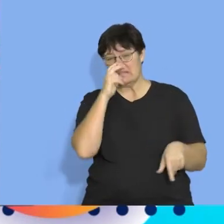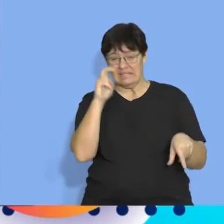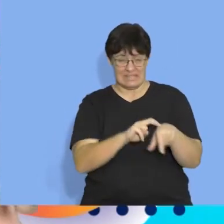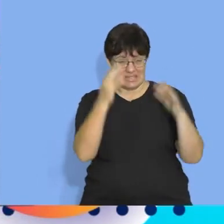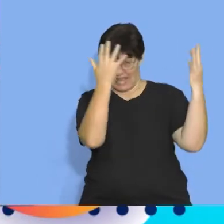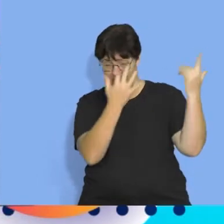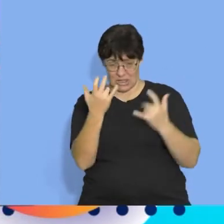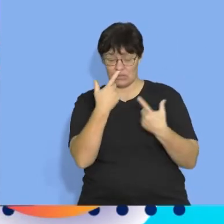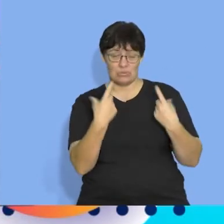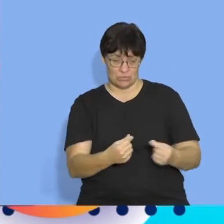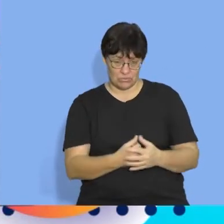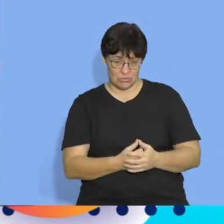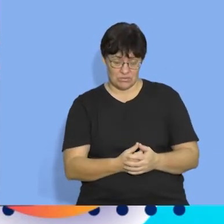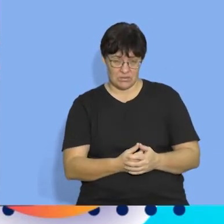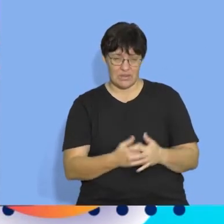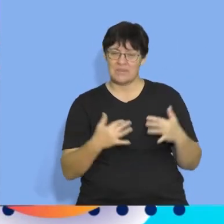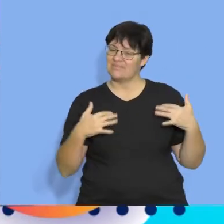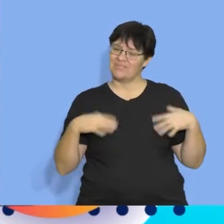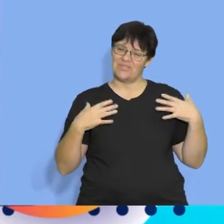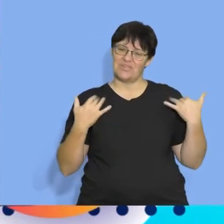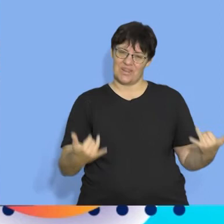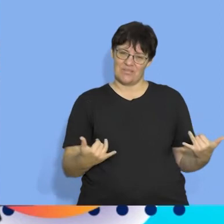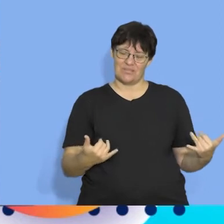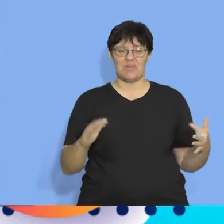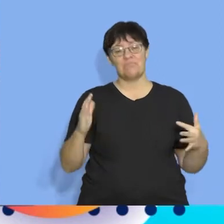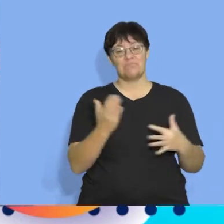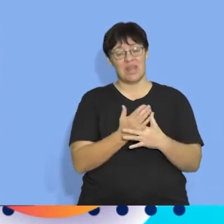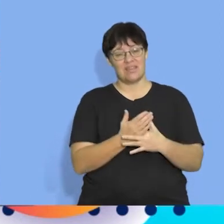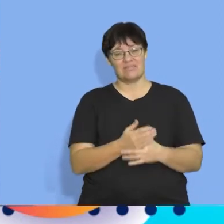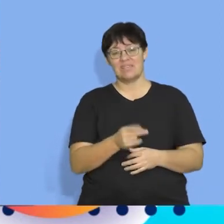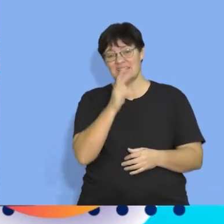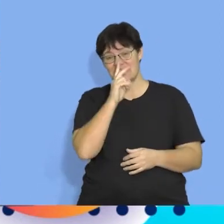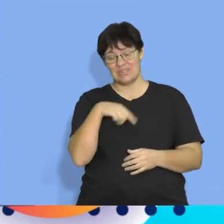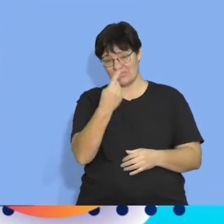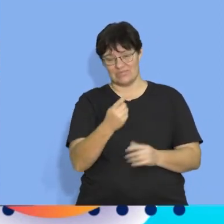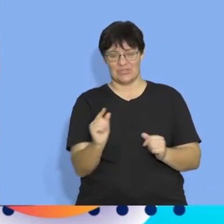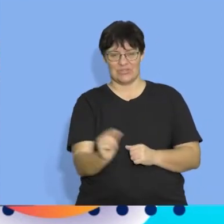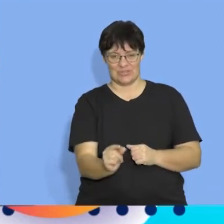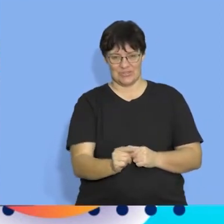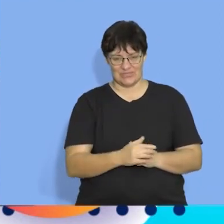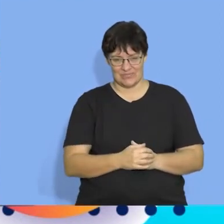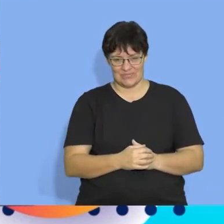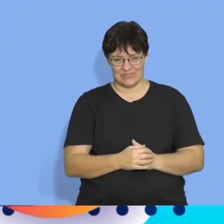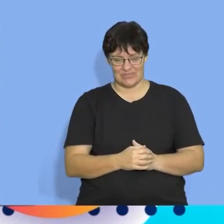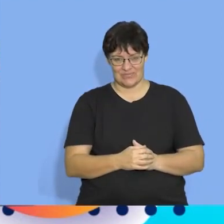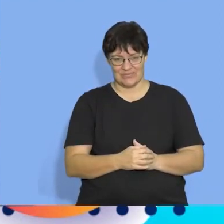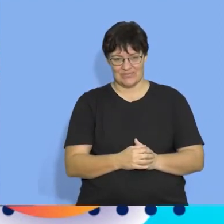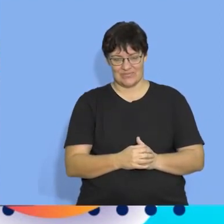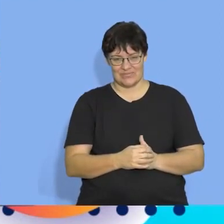symbols. We're going to need to do some calculations. But that's all for now. We're going to take a short break, and I will see you in a couple of